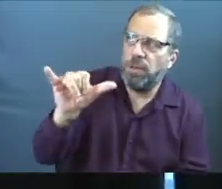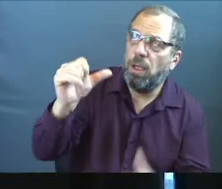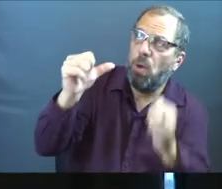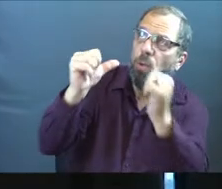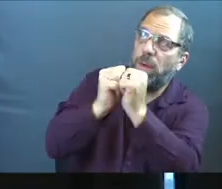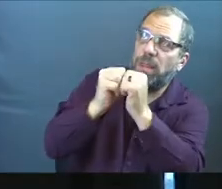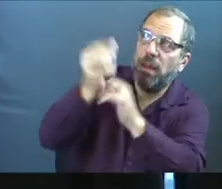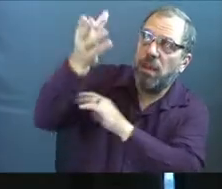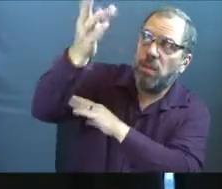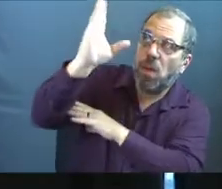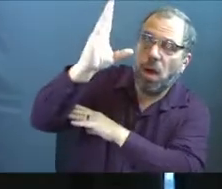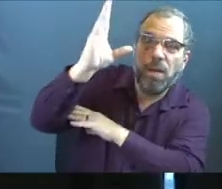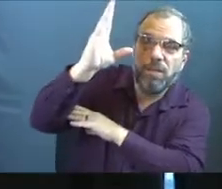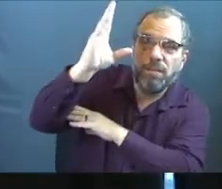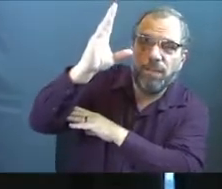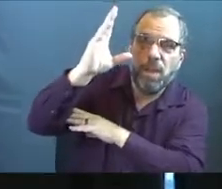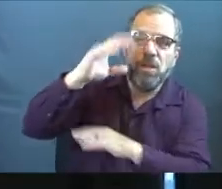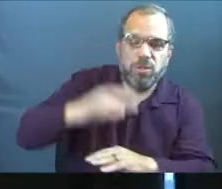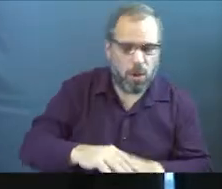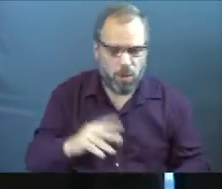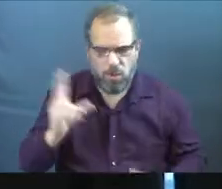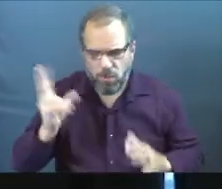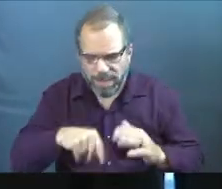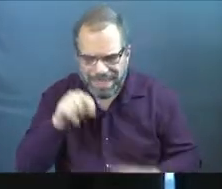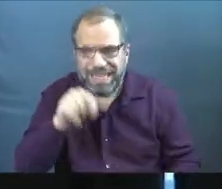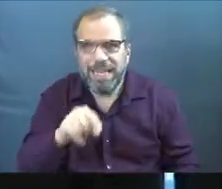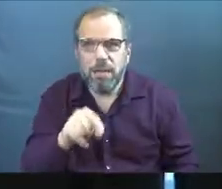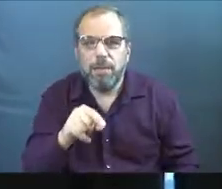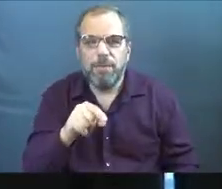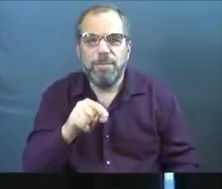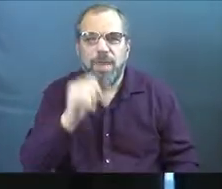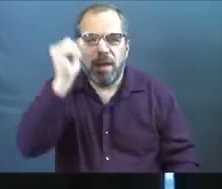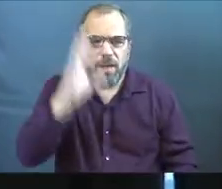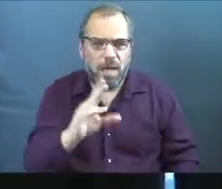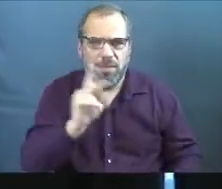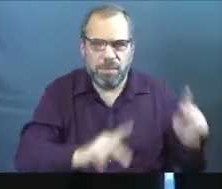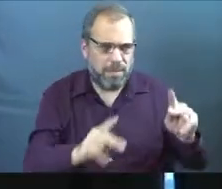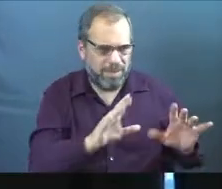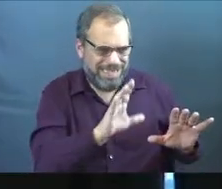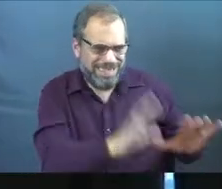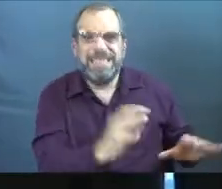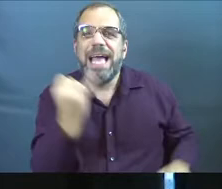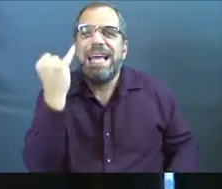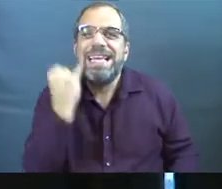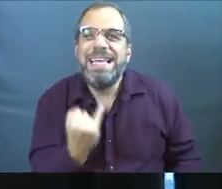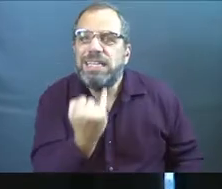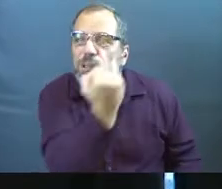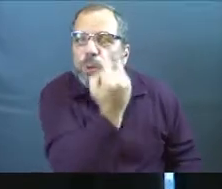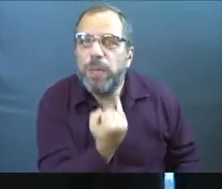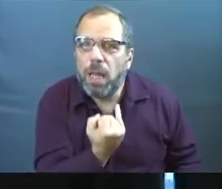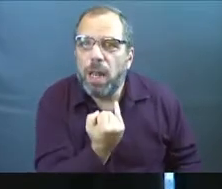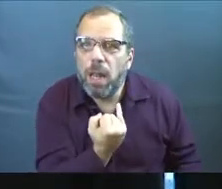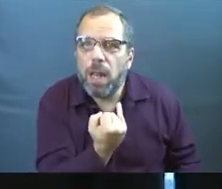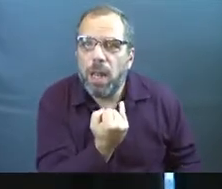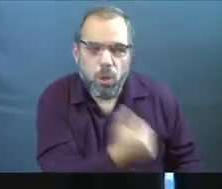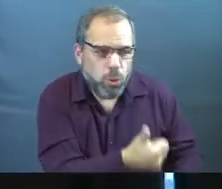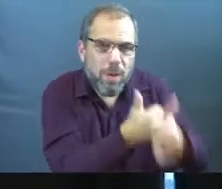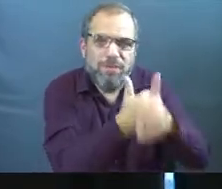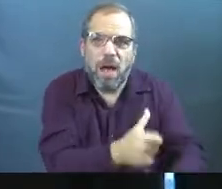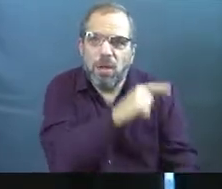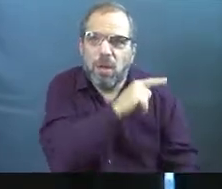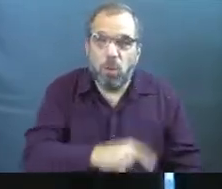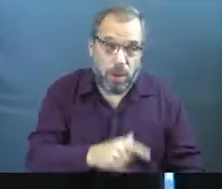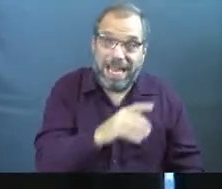God forever. And so we look back at this, and what we see is that God's people, God's Israel, the people who chose to be followers of the Lord in